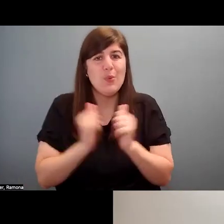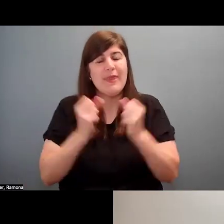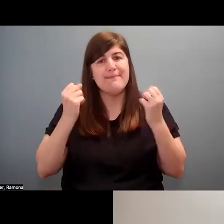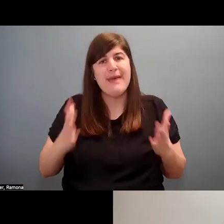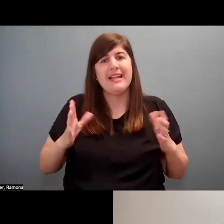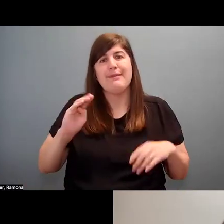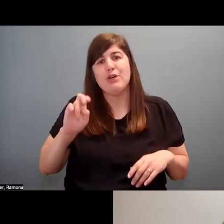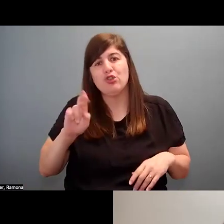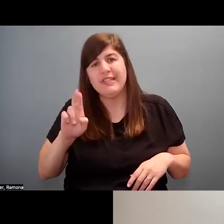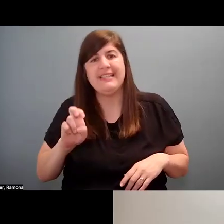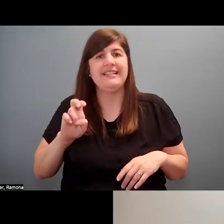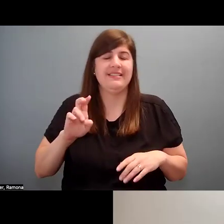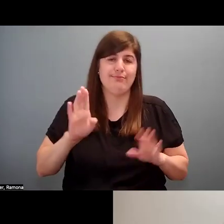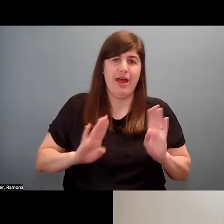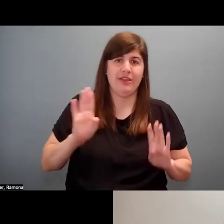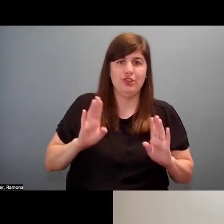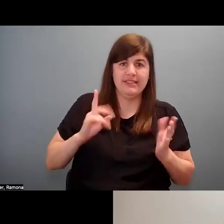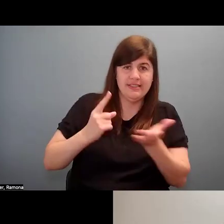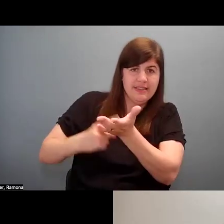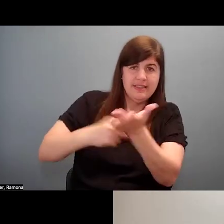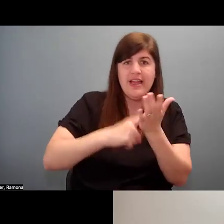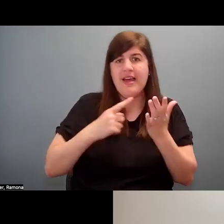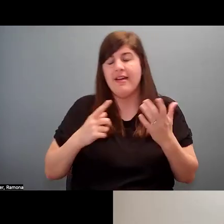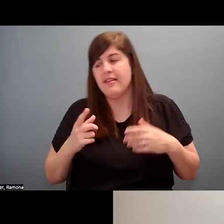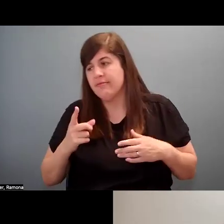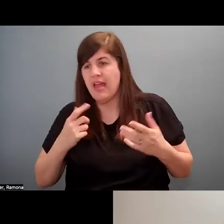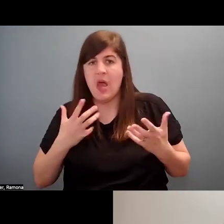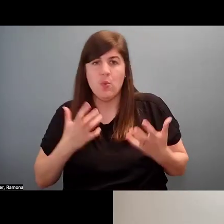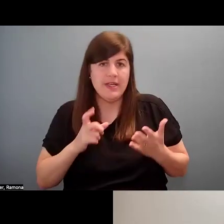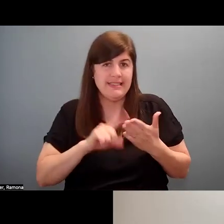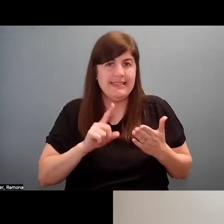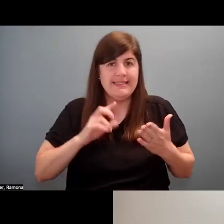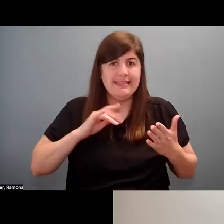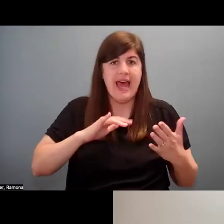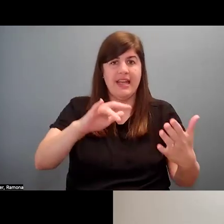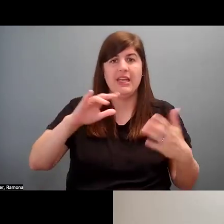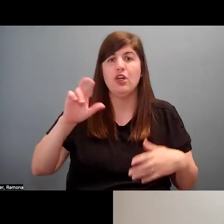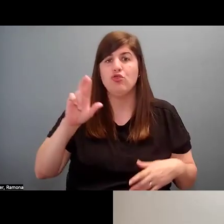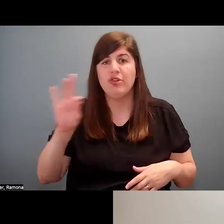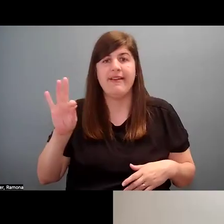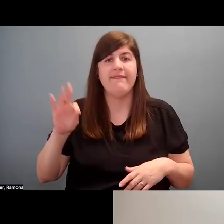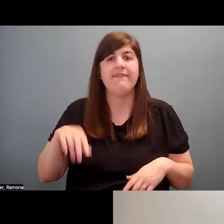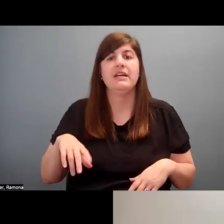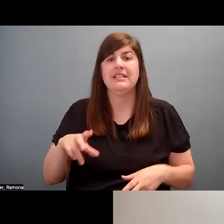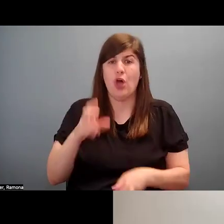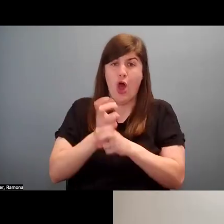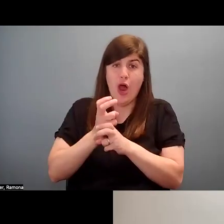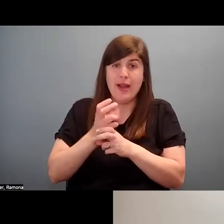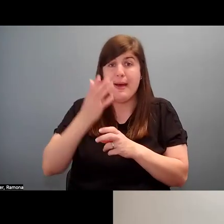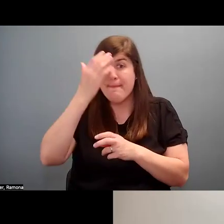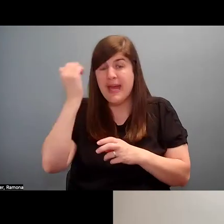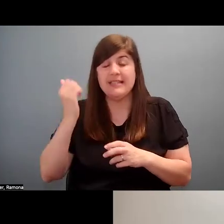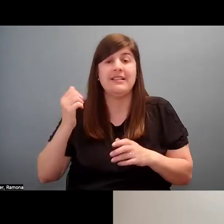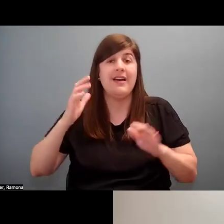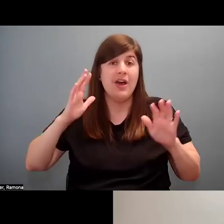biology clubs, or I guess robotic clubs, and everybody was like, I want to study a reef, I want to make a robot for the reef. And it's so hard because you've got waves